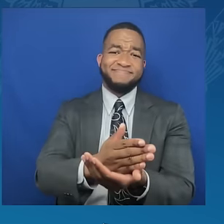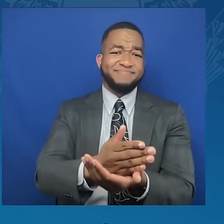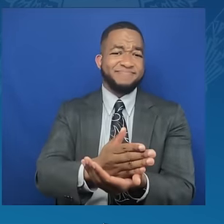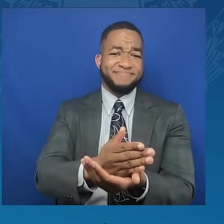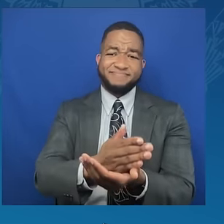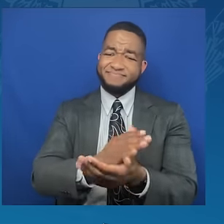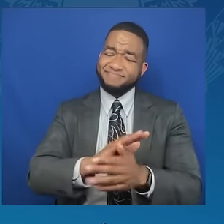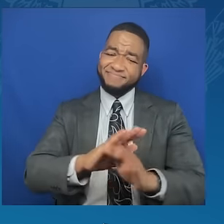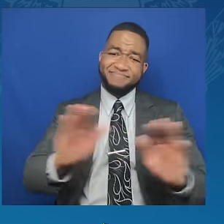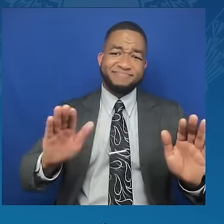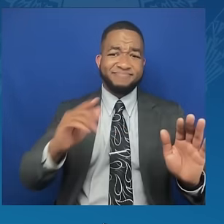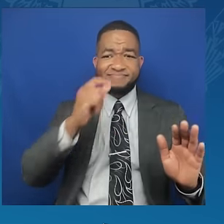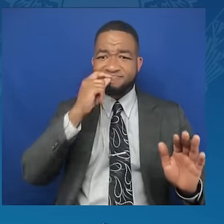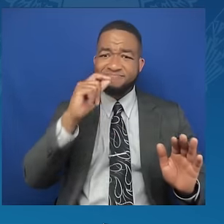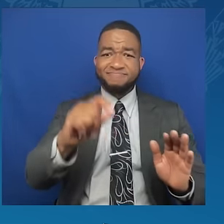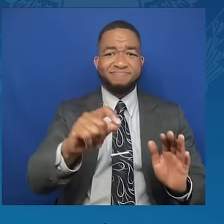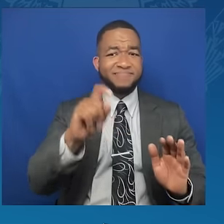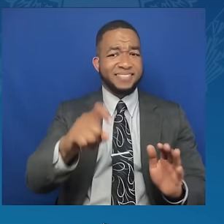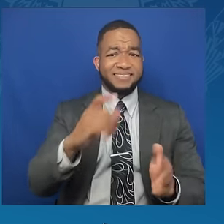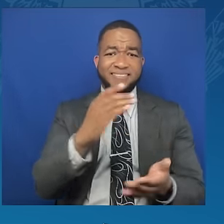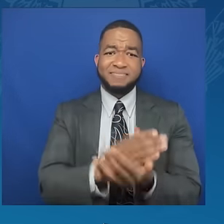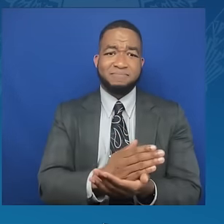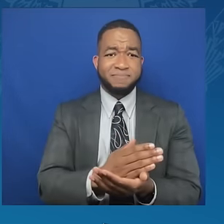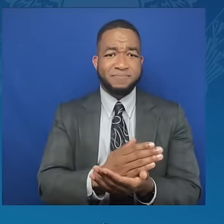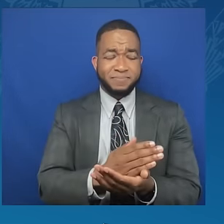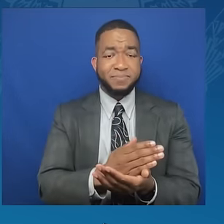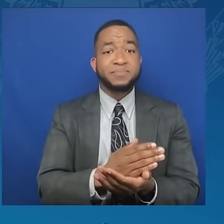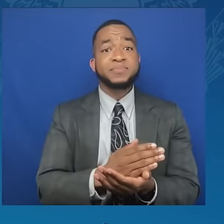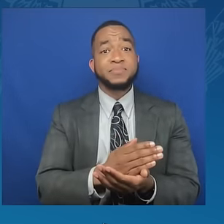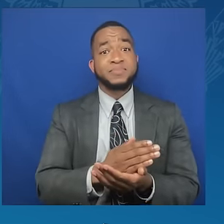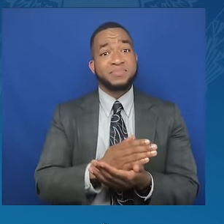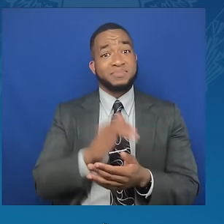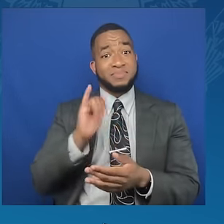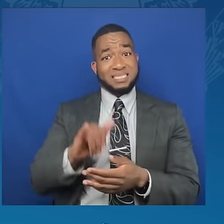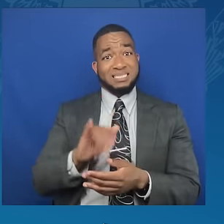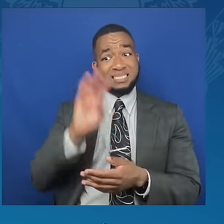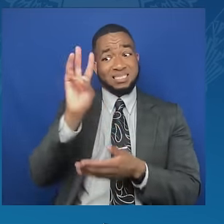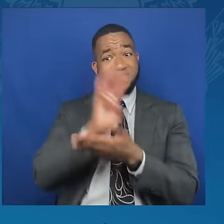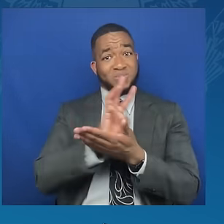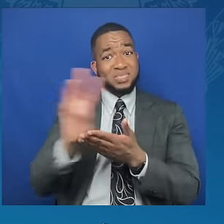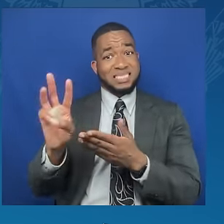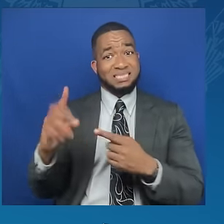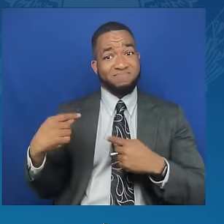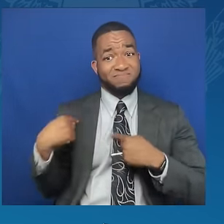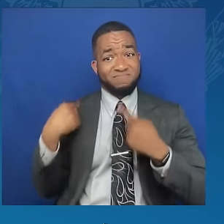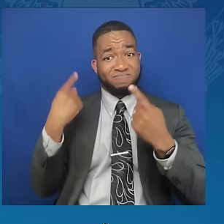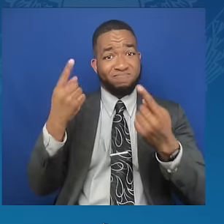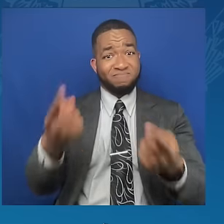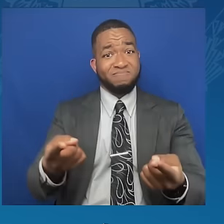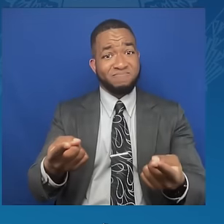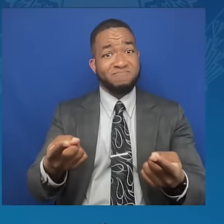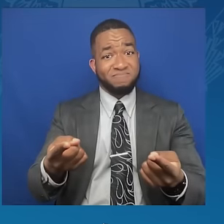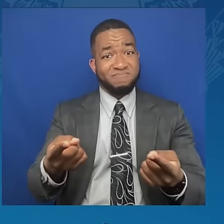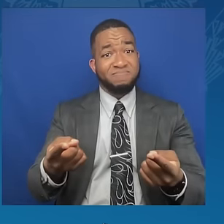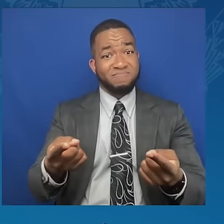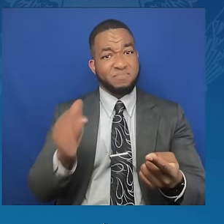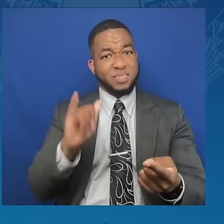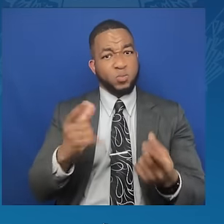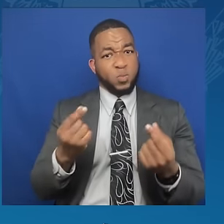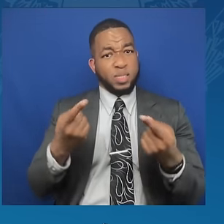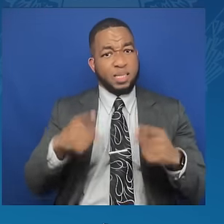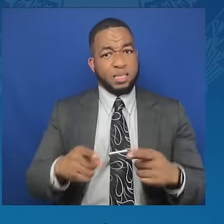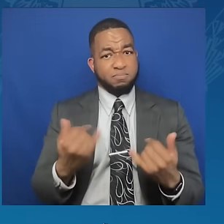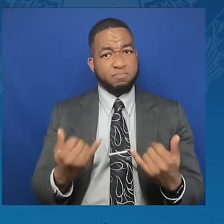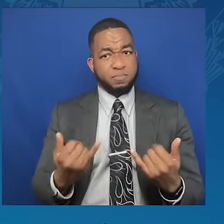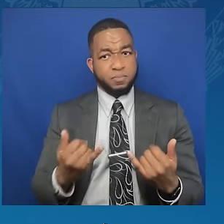For at least the next 6 weeks, which is what is currently on the table. This